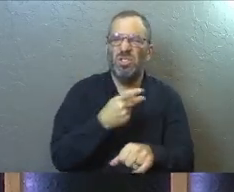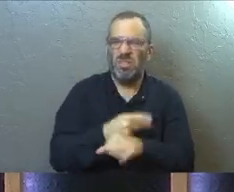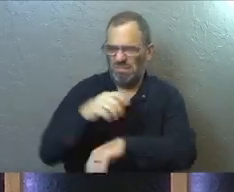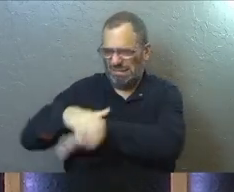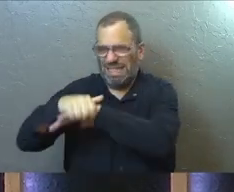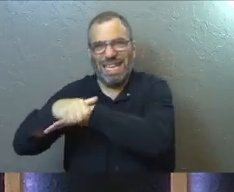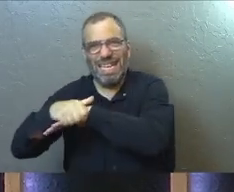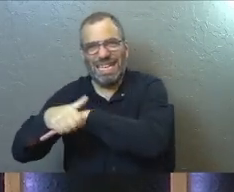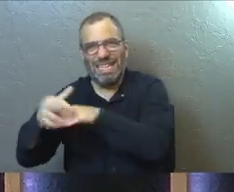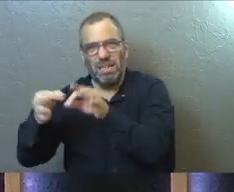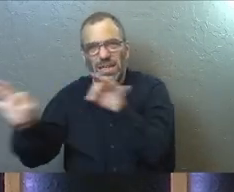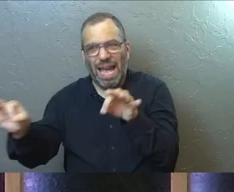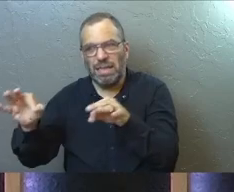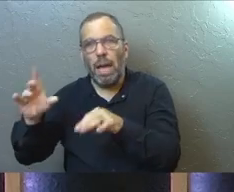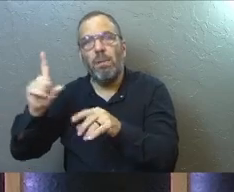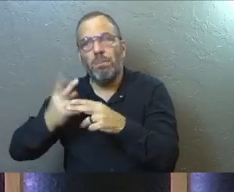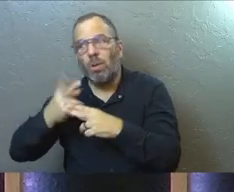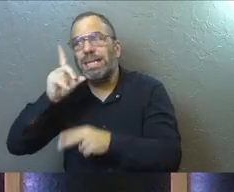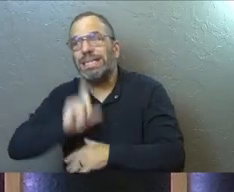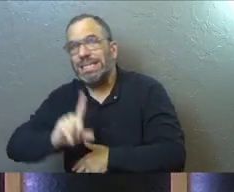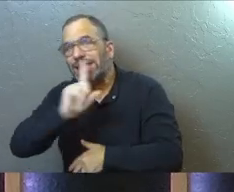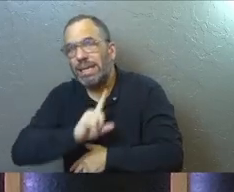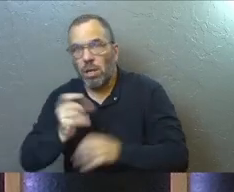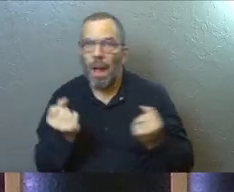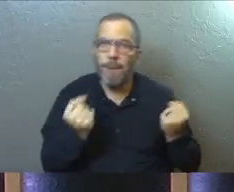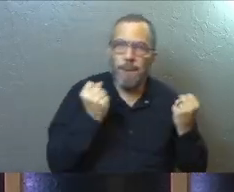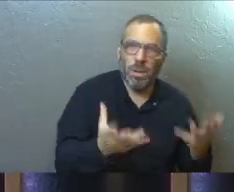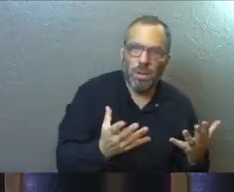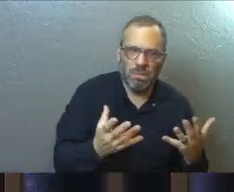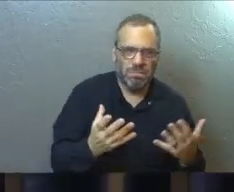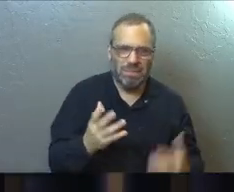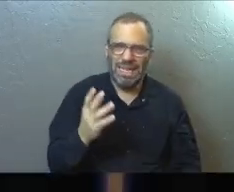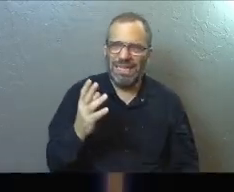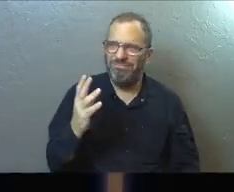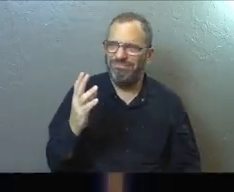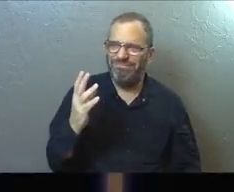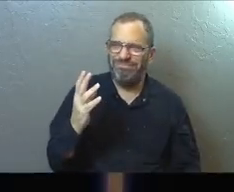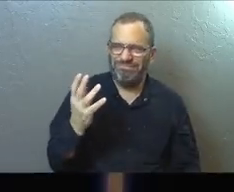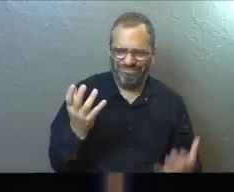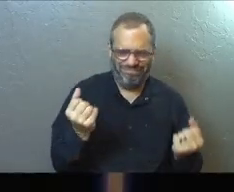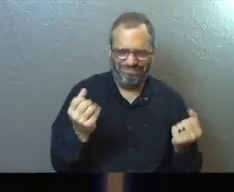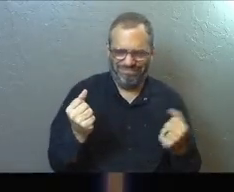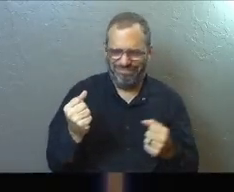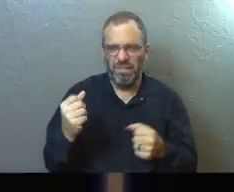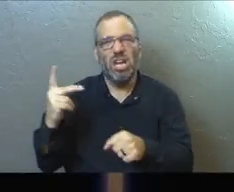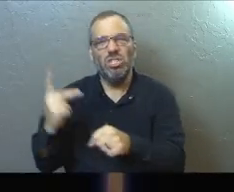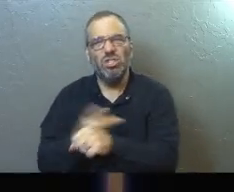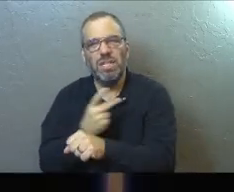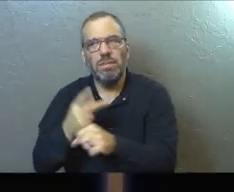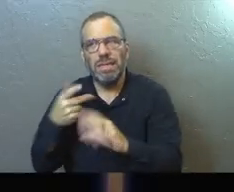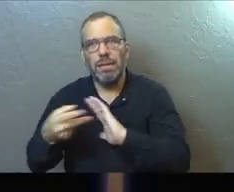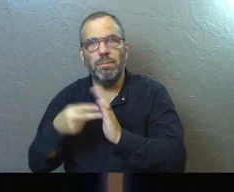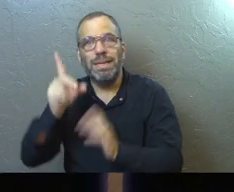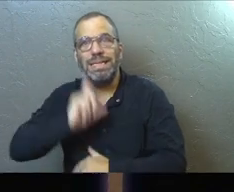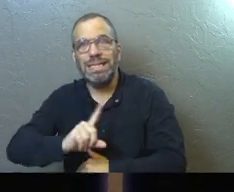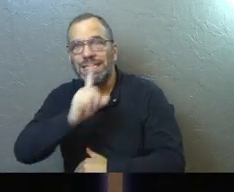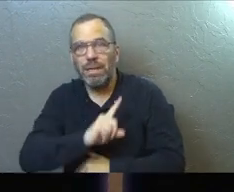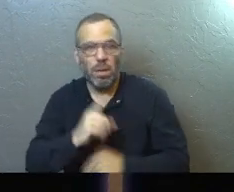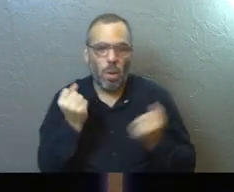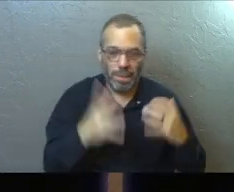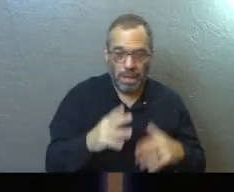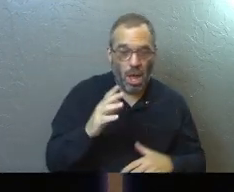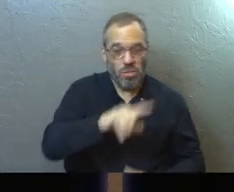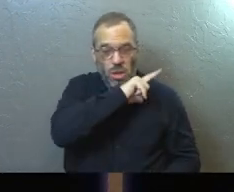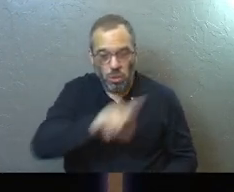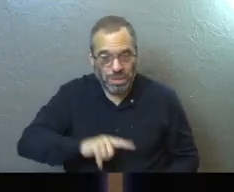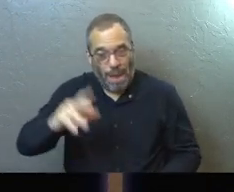English language is both singular and plural, and it always sounds wrong, amen? But I'm just going to keep at it. He says, the Lord is